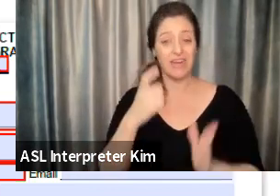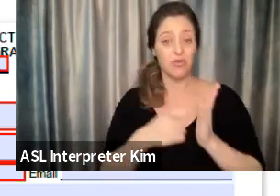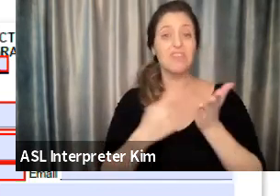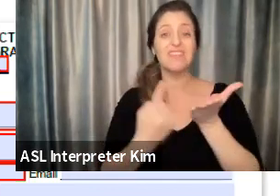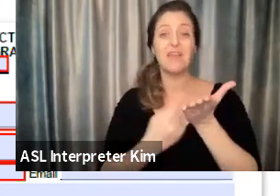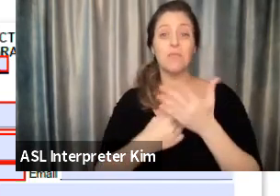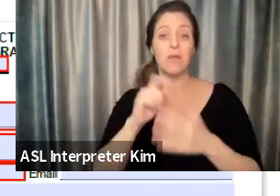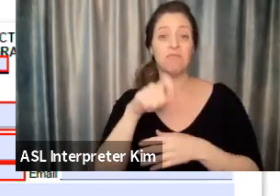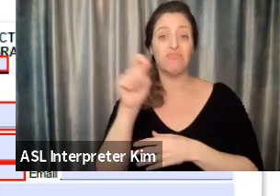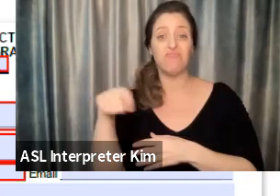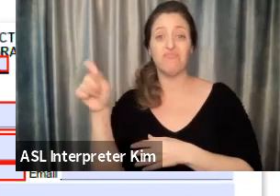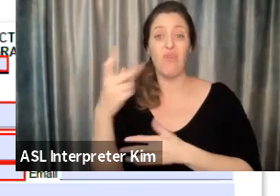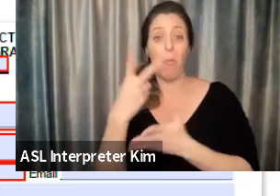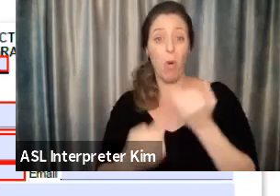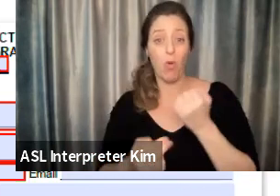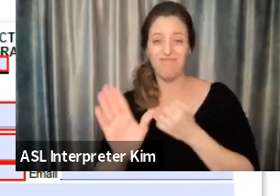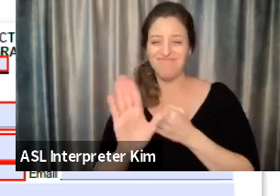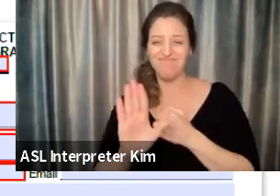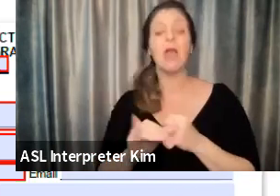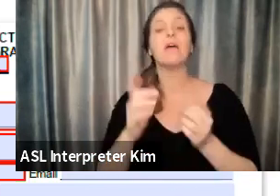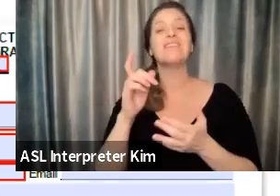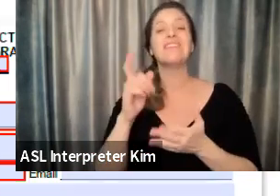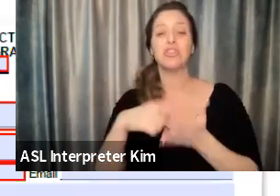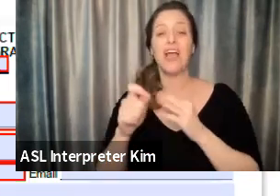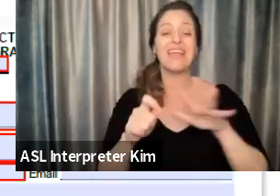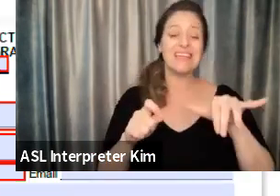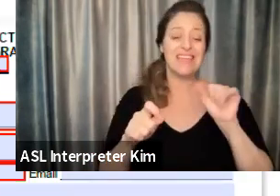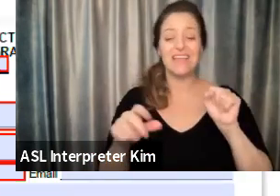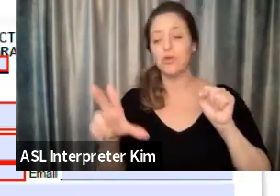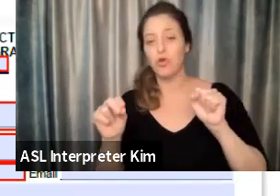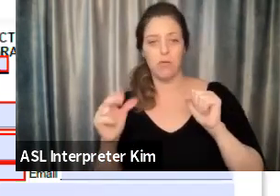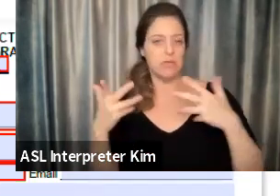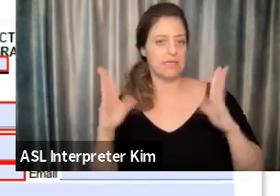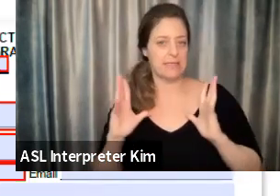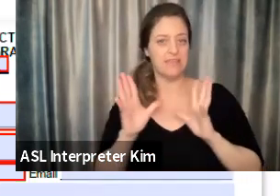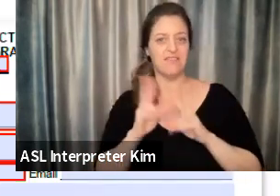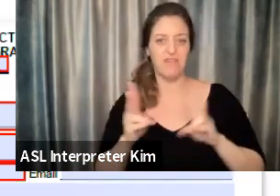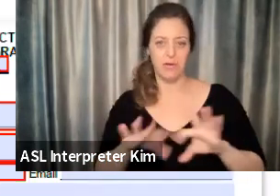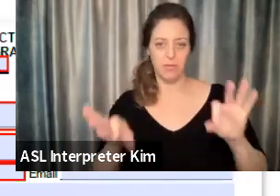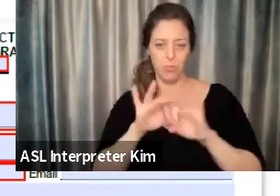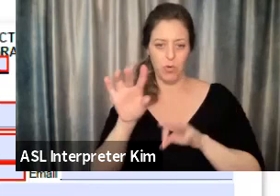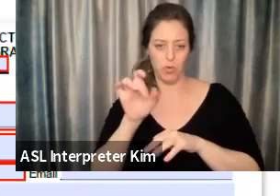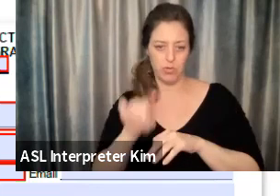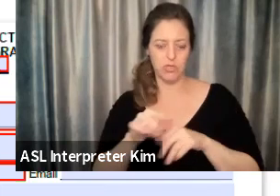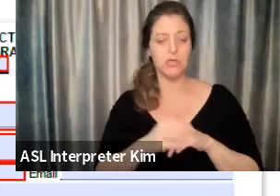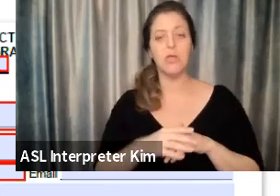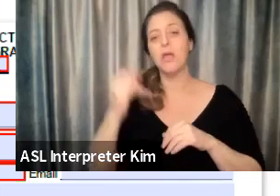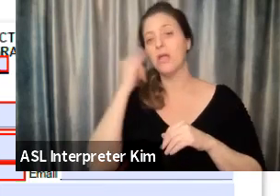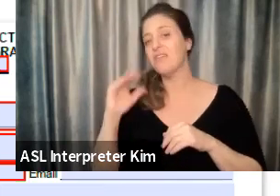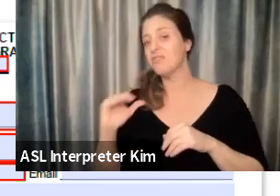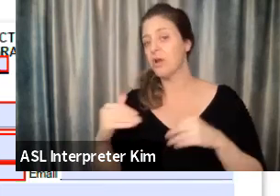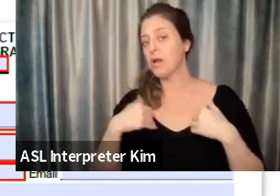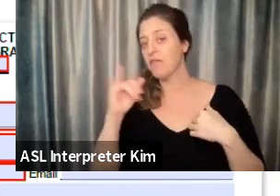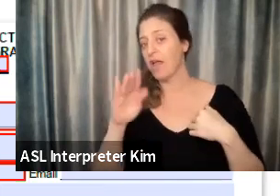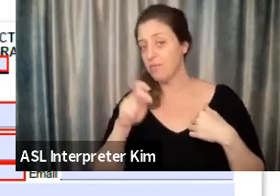sure that you only check mark either yes or no. That's a very important question. And then if the child has an